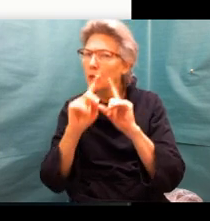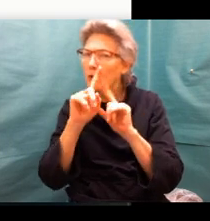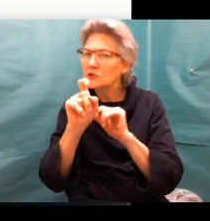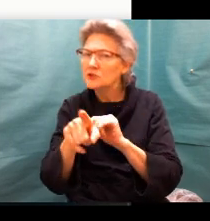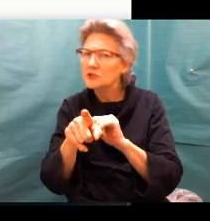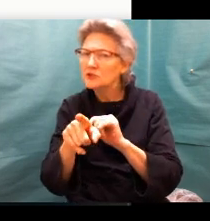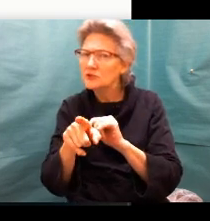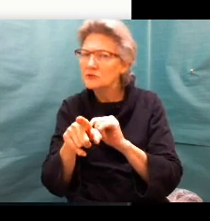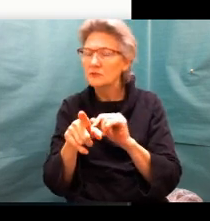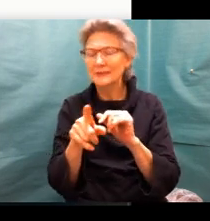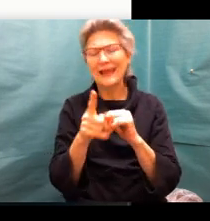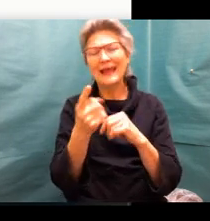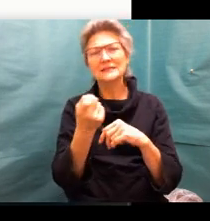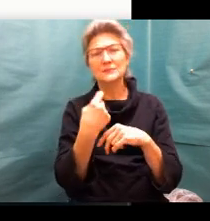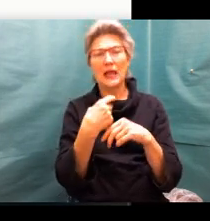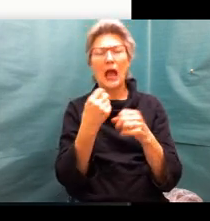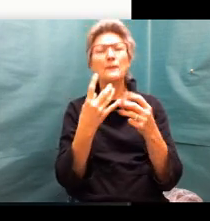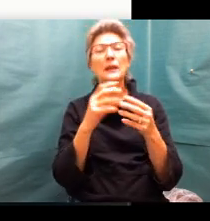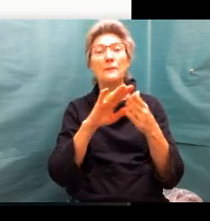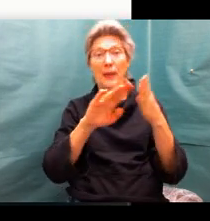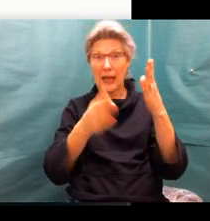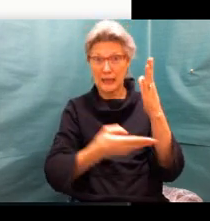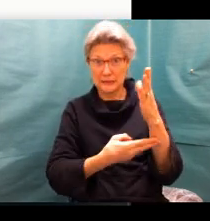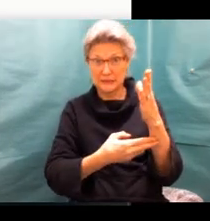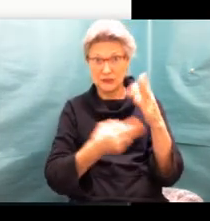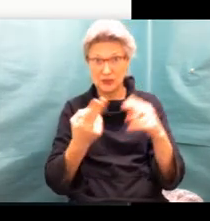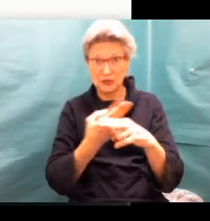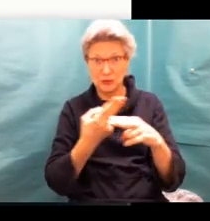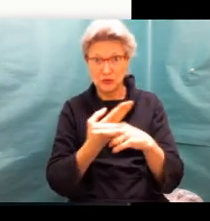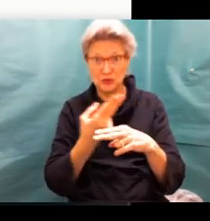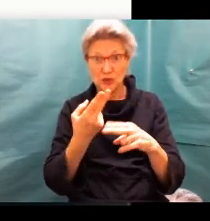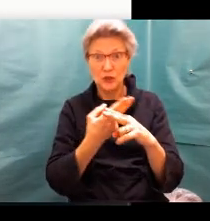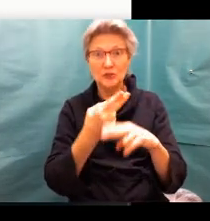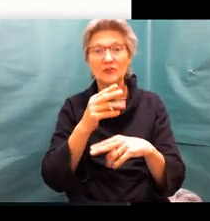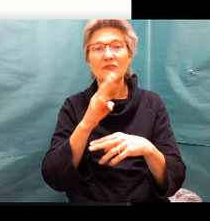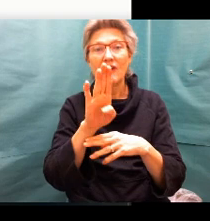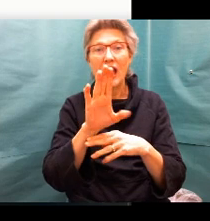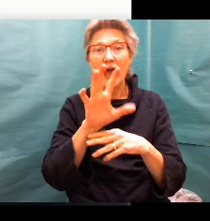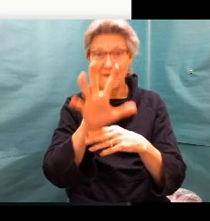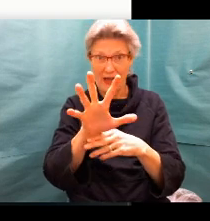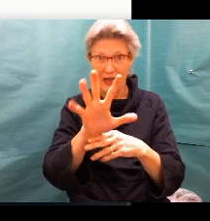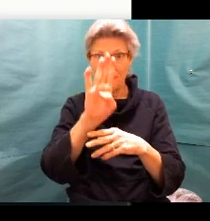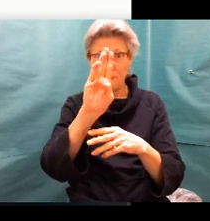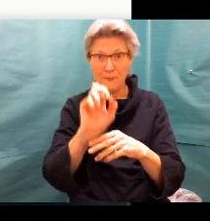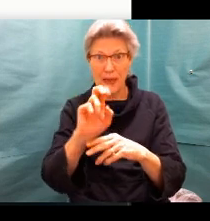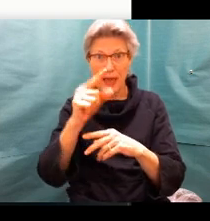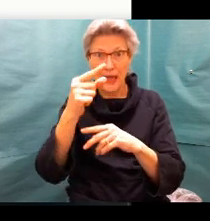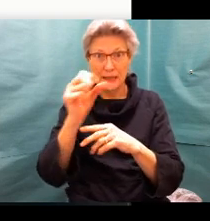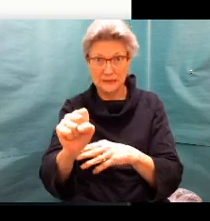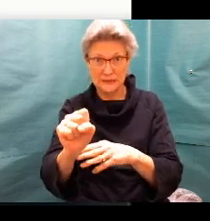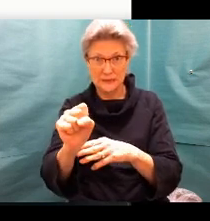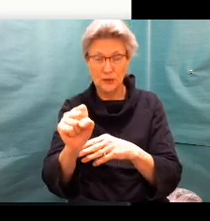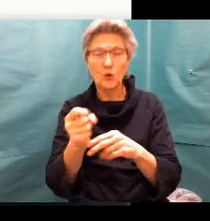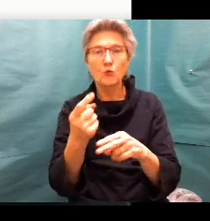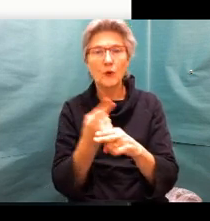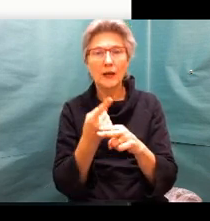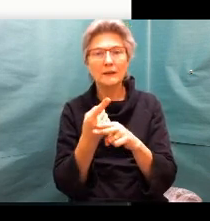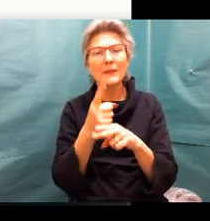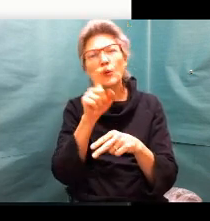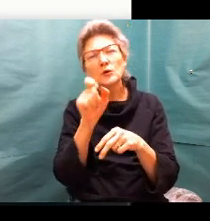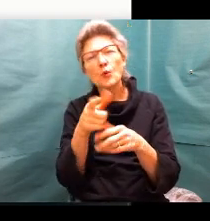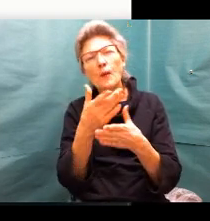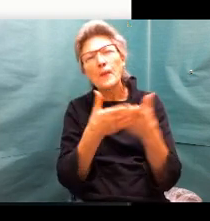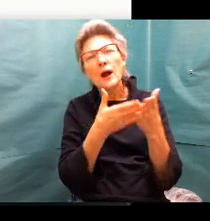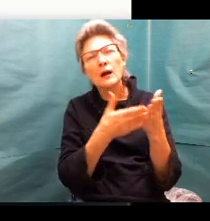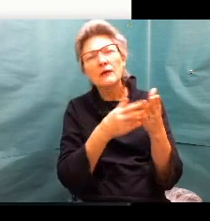So my question asks, how many bags did she use? We said she used 5 bags, right? And then my question asks, what